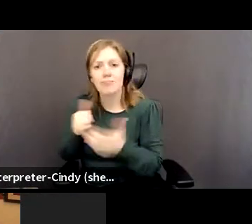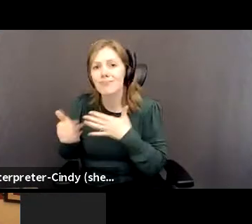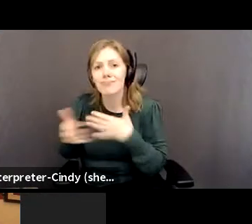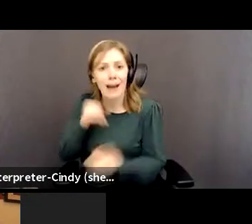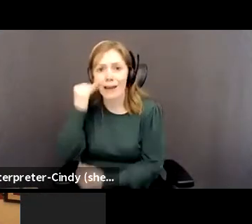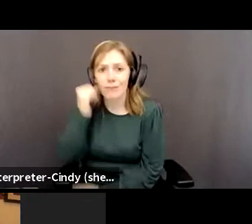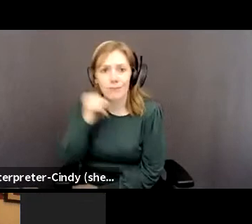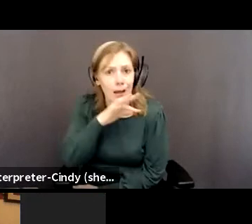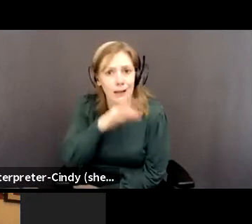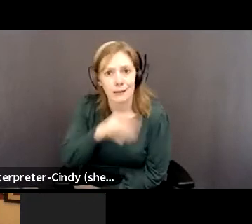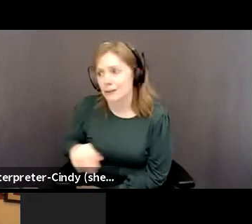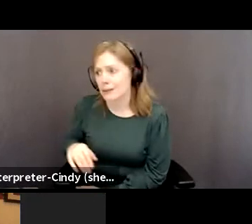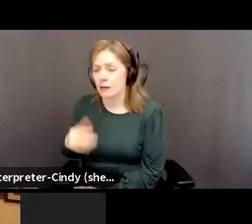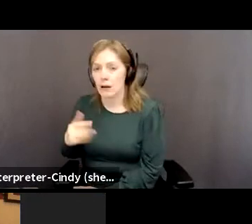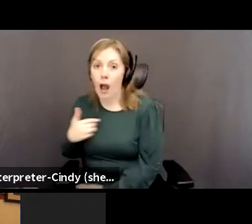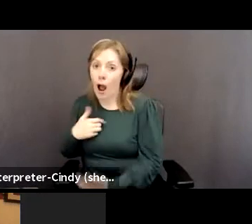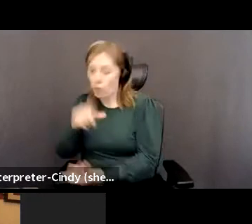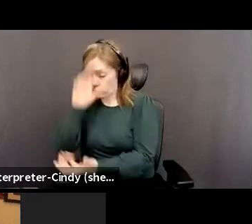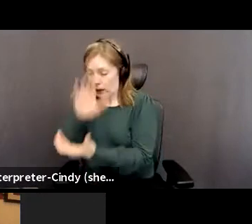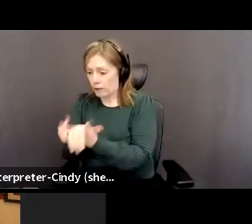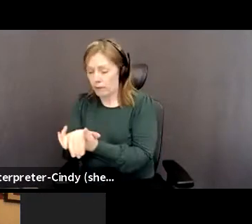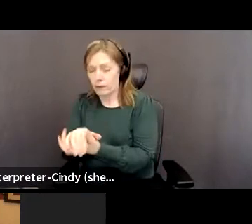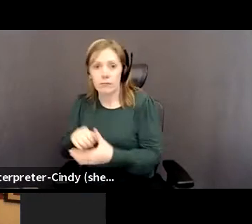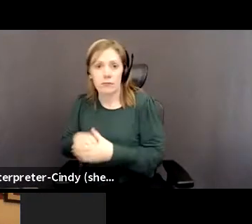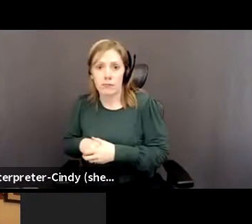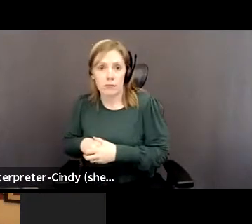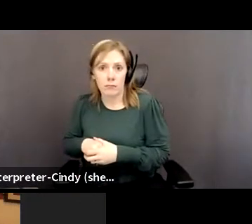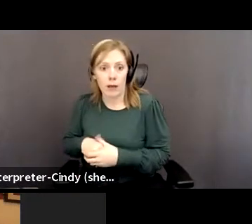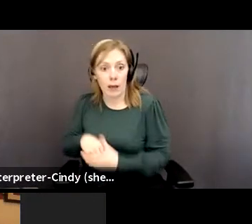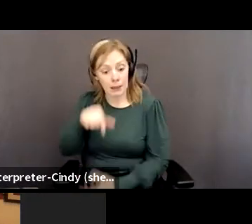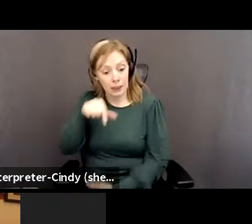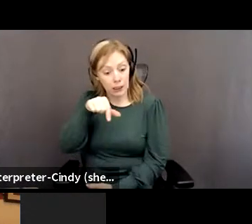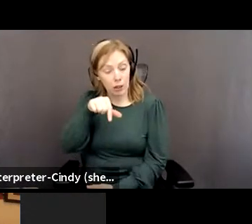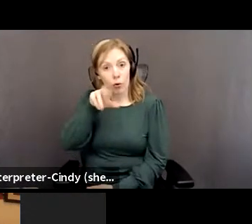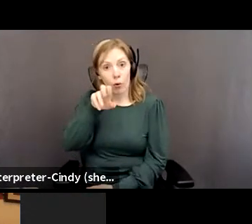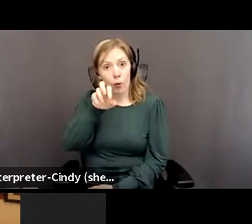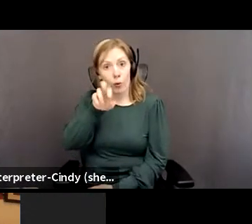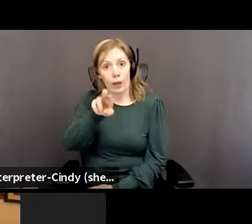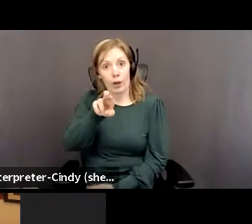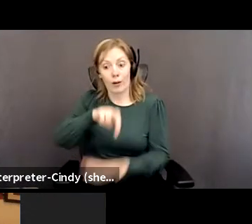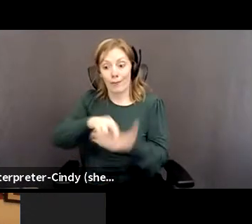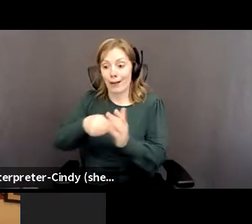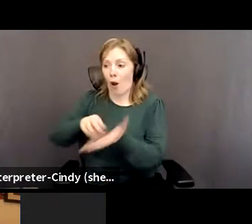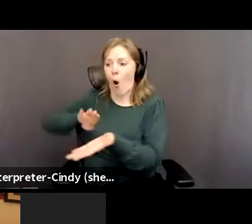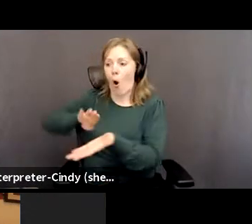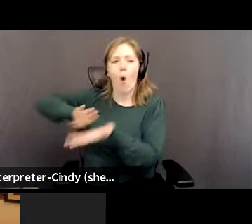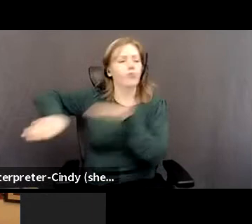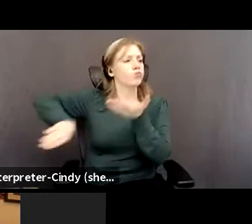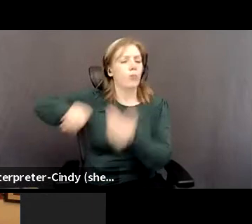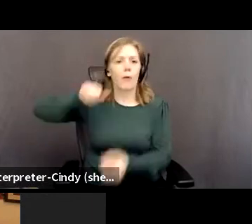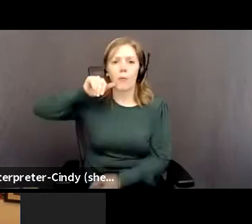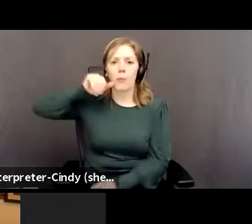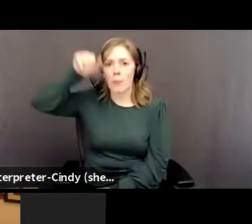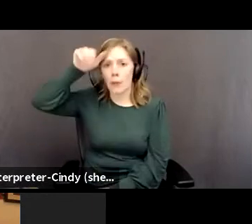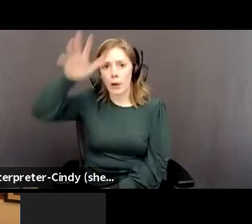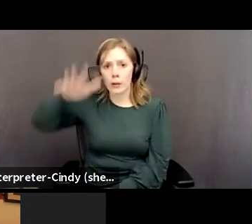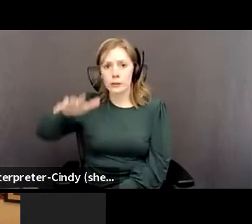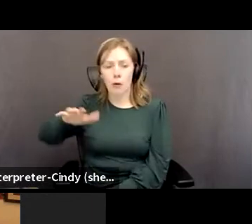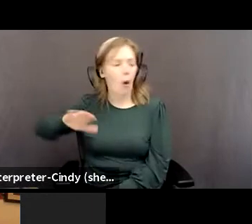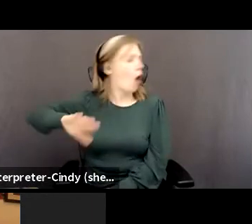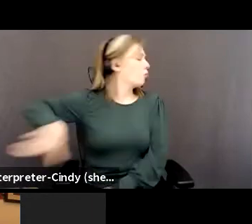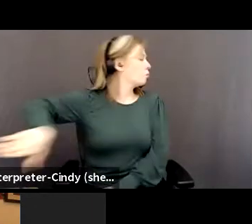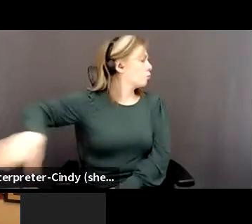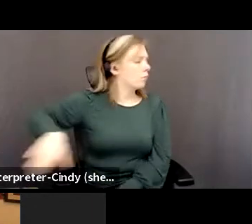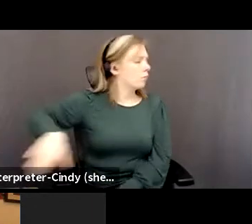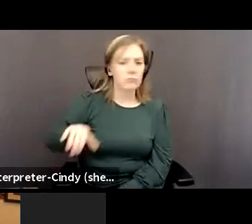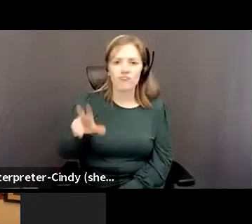for me, I believe in it. Like, I don't think our queerness necessarily means that we exclude our parents entirely or our family entirely, but